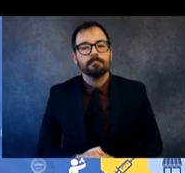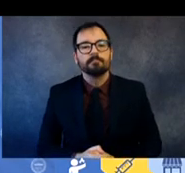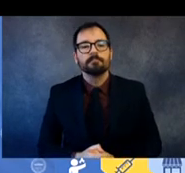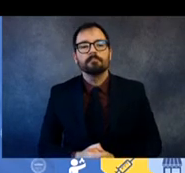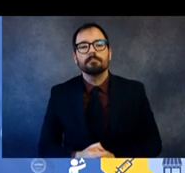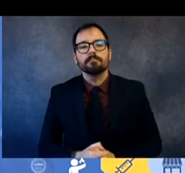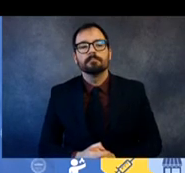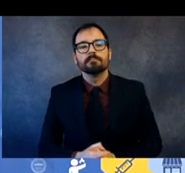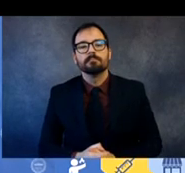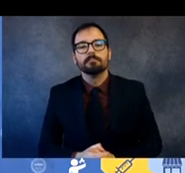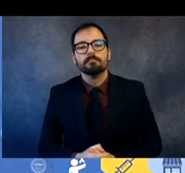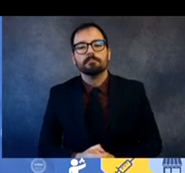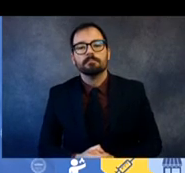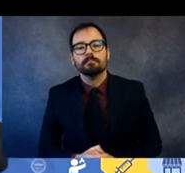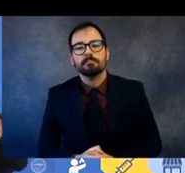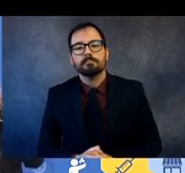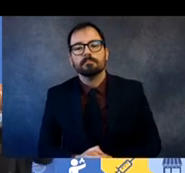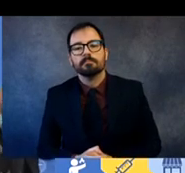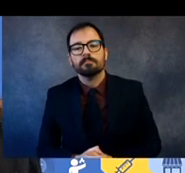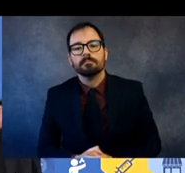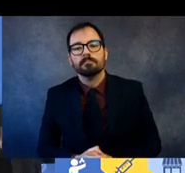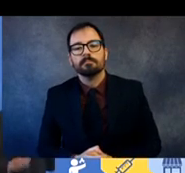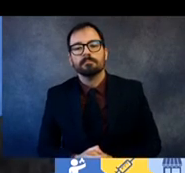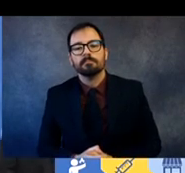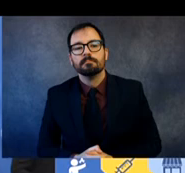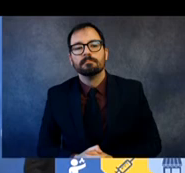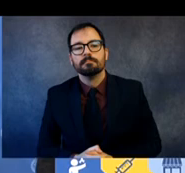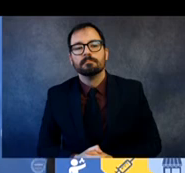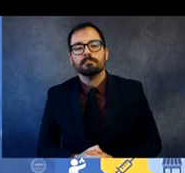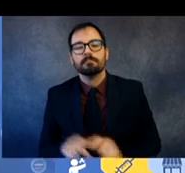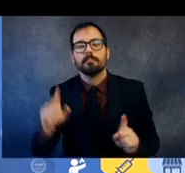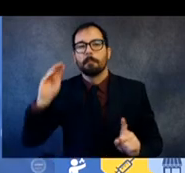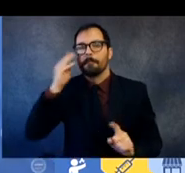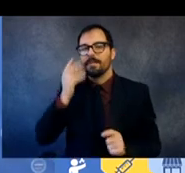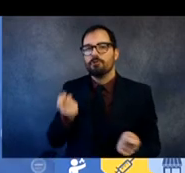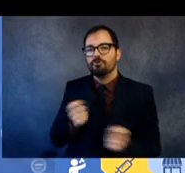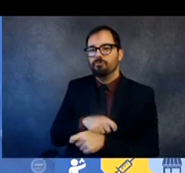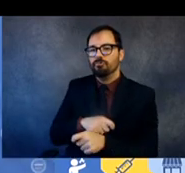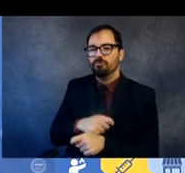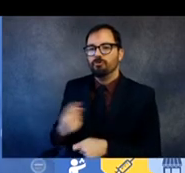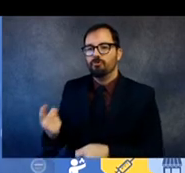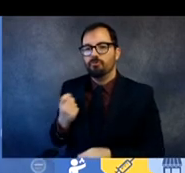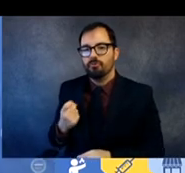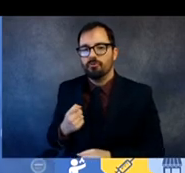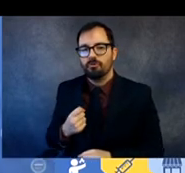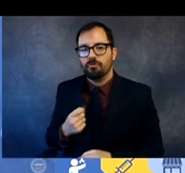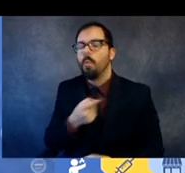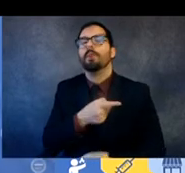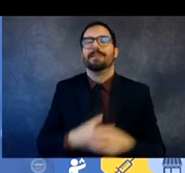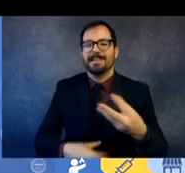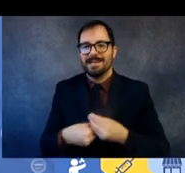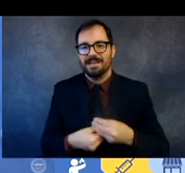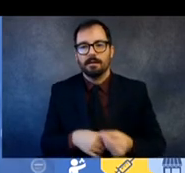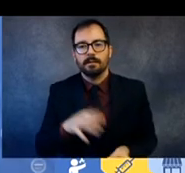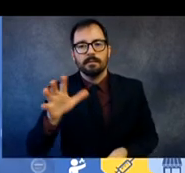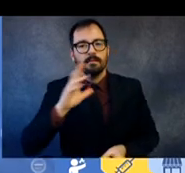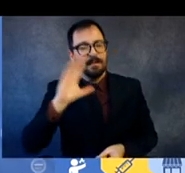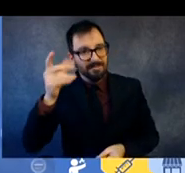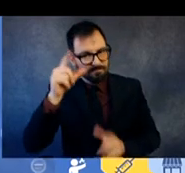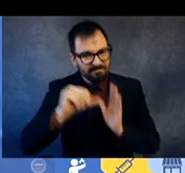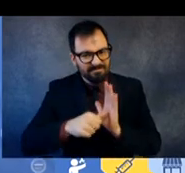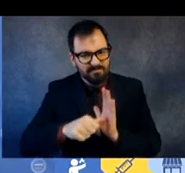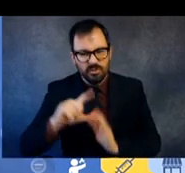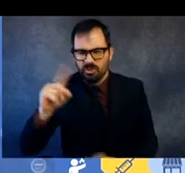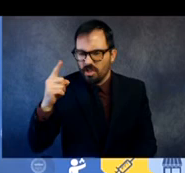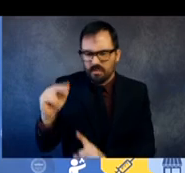No, I can't. No. Just in the North End, just so we're clear, The north end is going to be the first because there's a